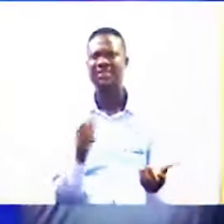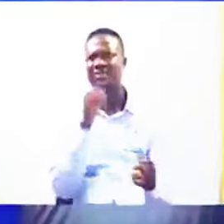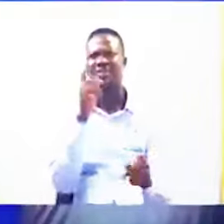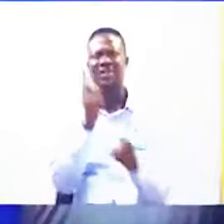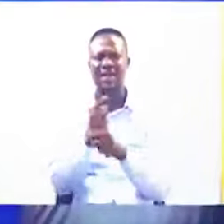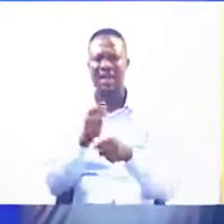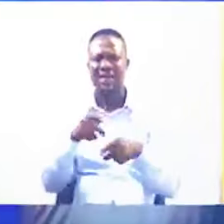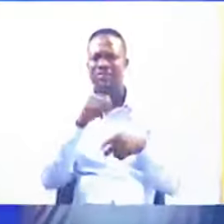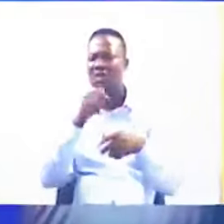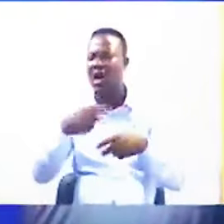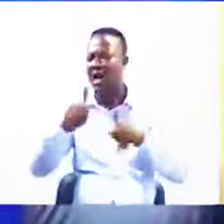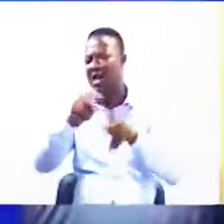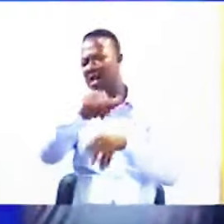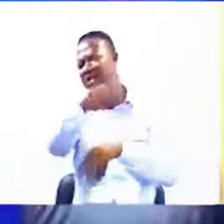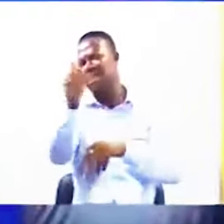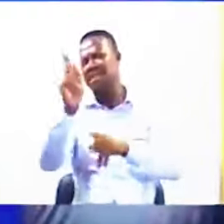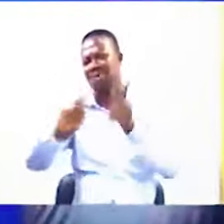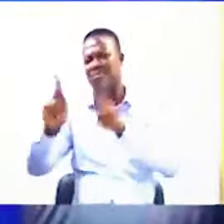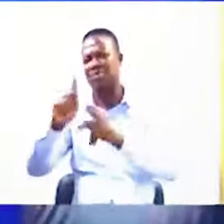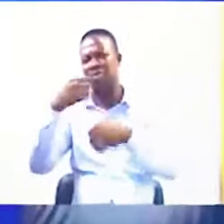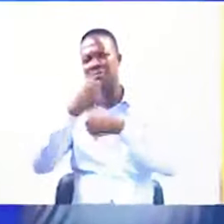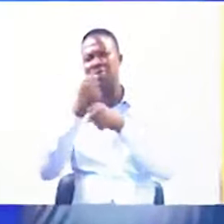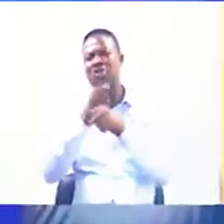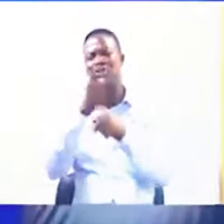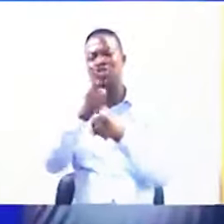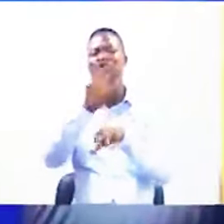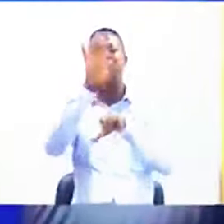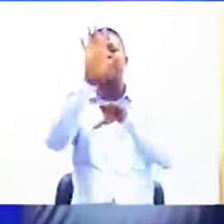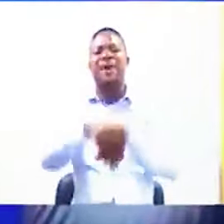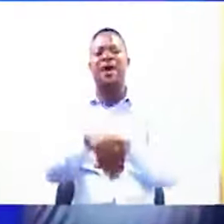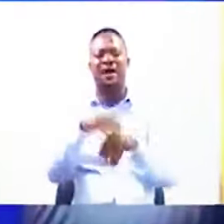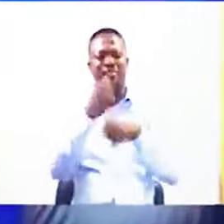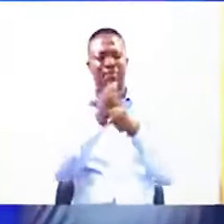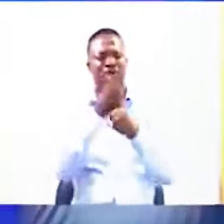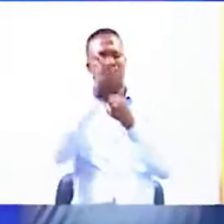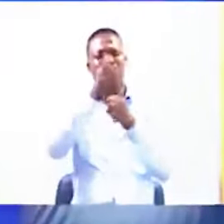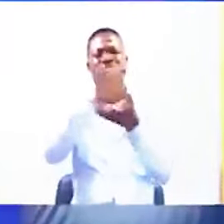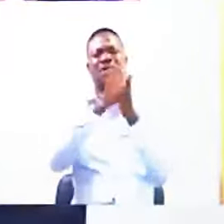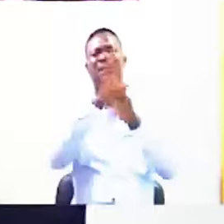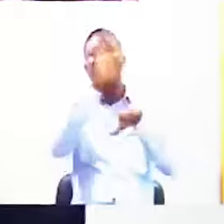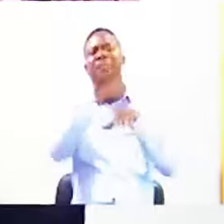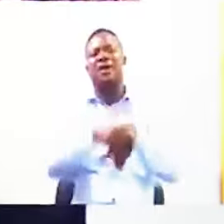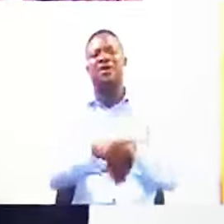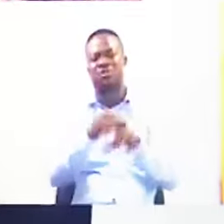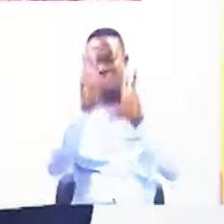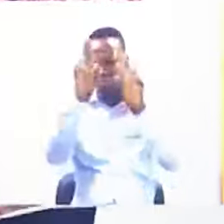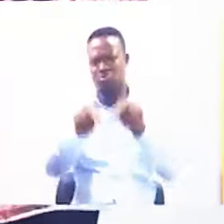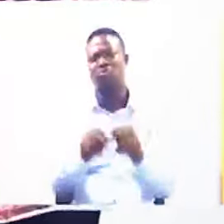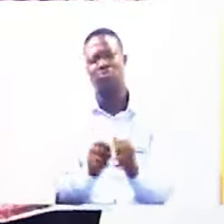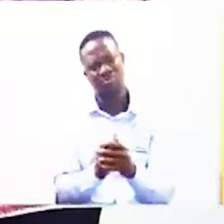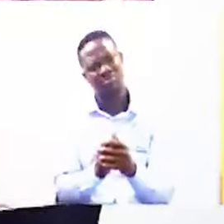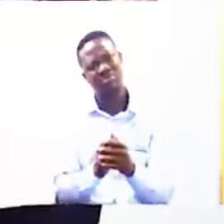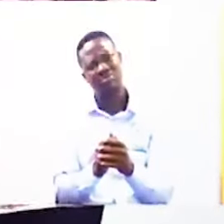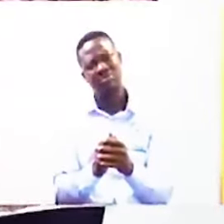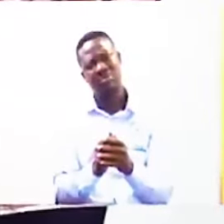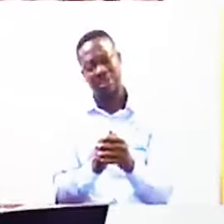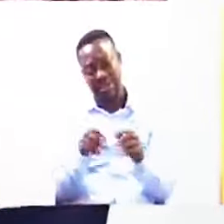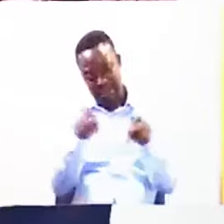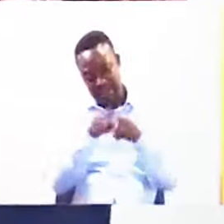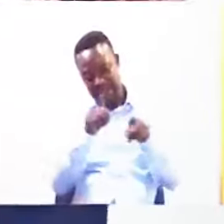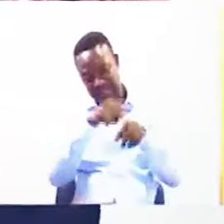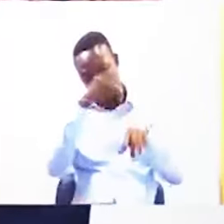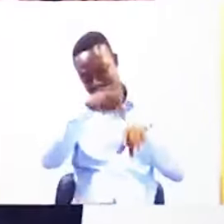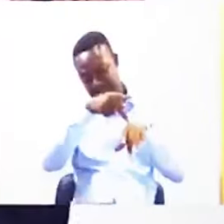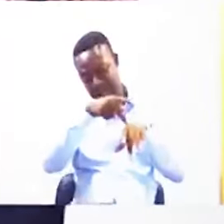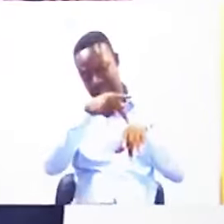let these people cause you to play hypocrisy like they did to Peter. Don't do